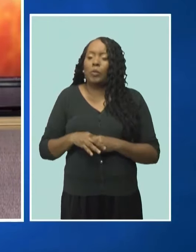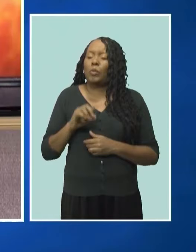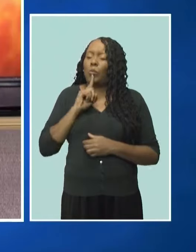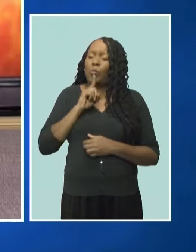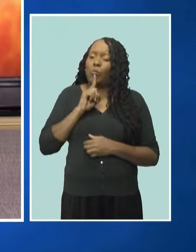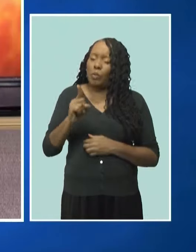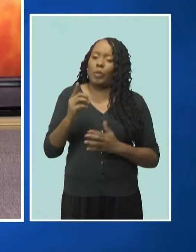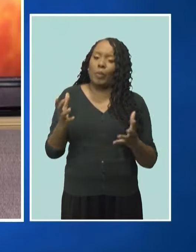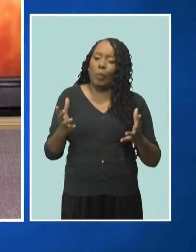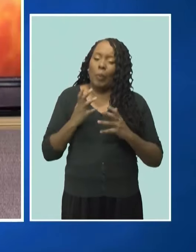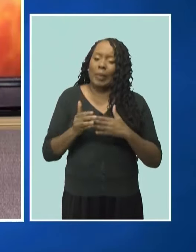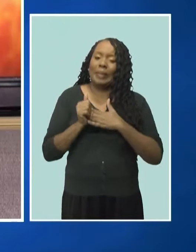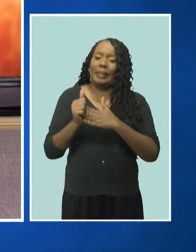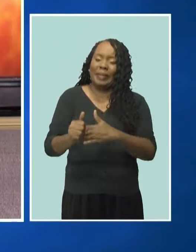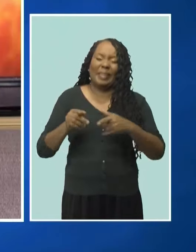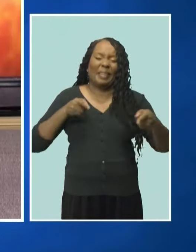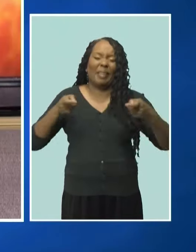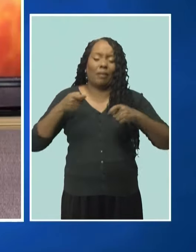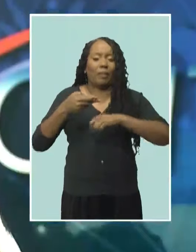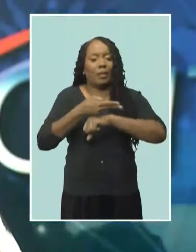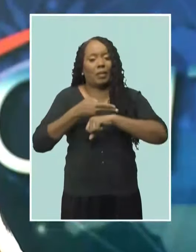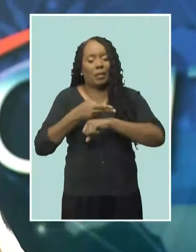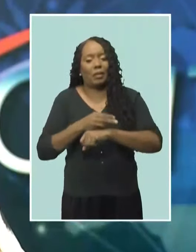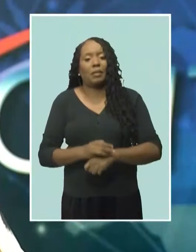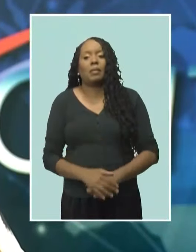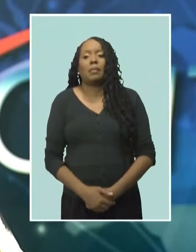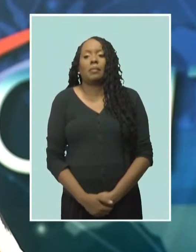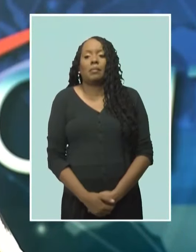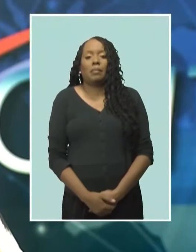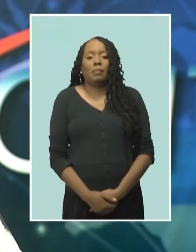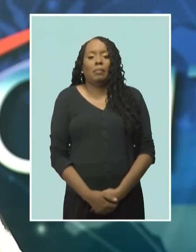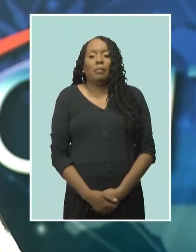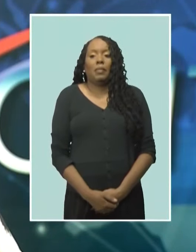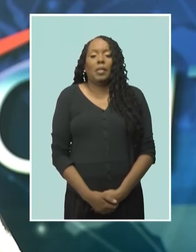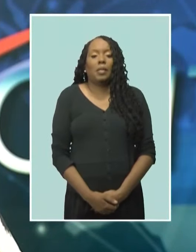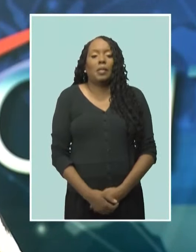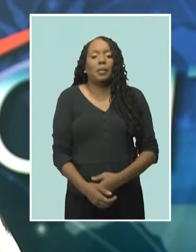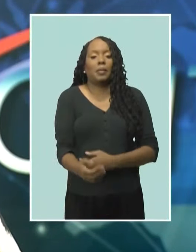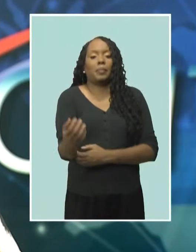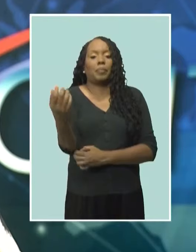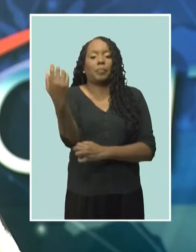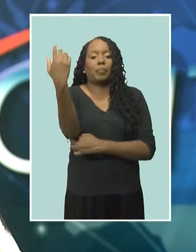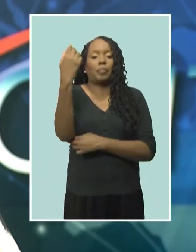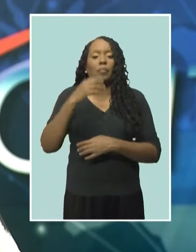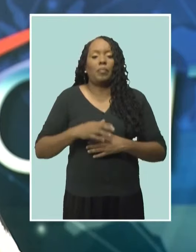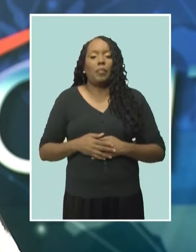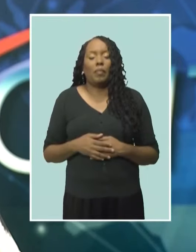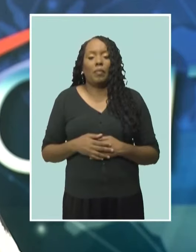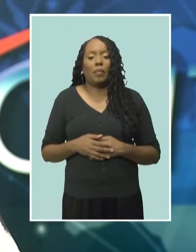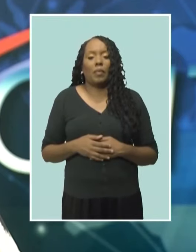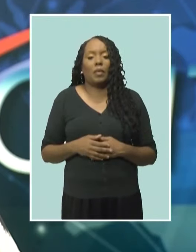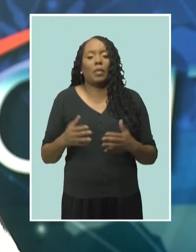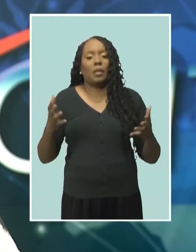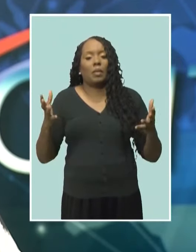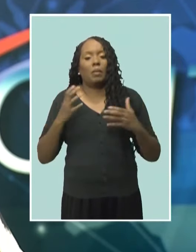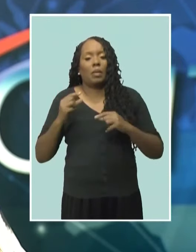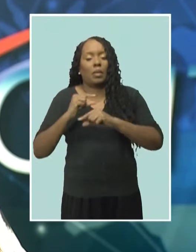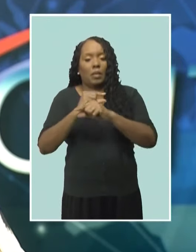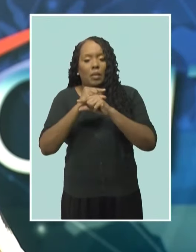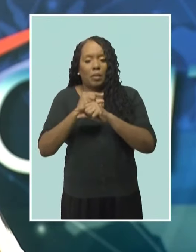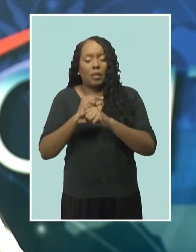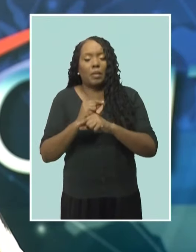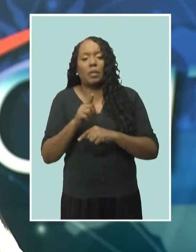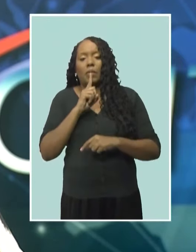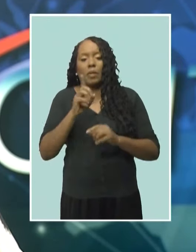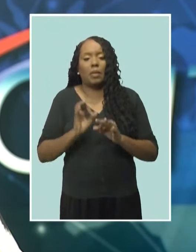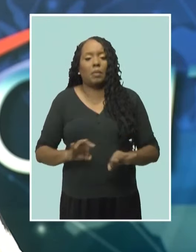really wish to govern their country. Ambassador Commichon says restoring security remains a priority. He